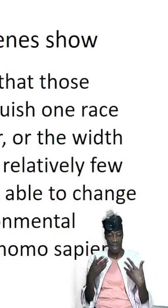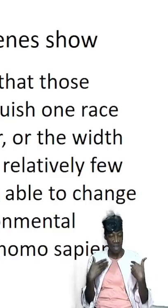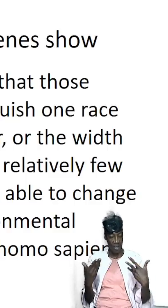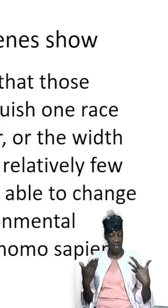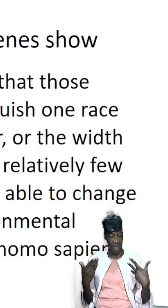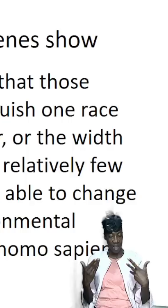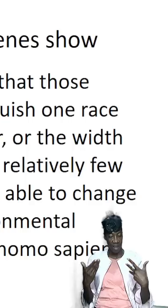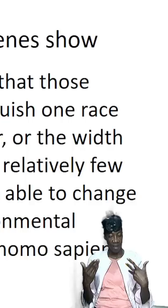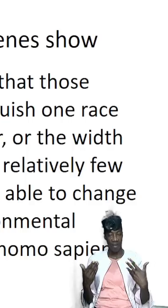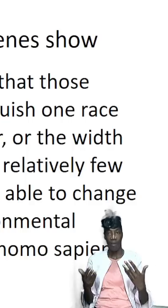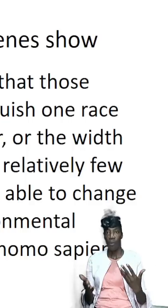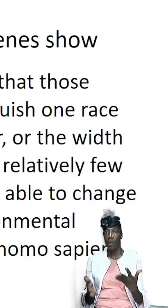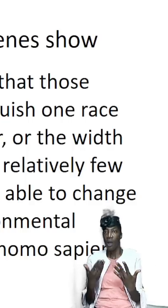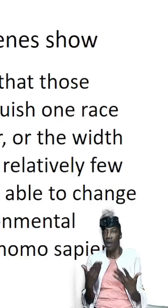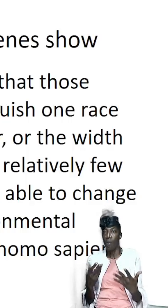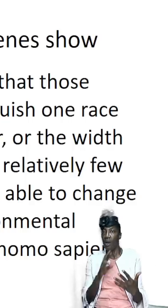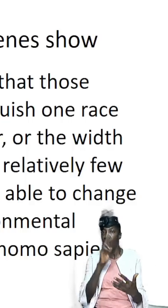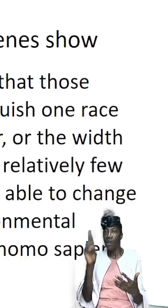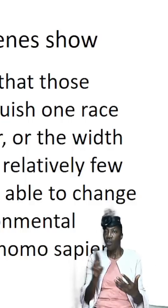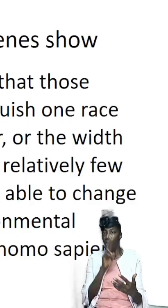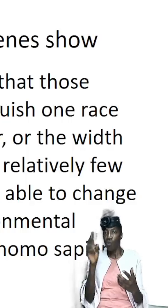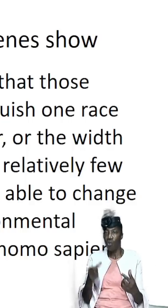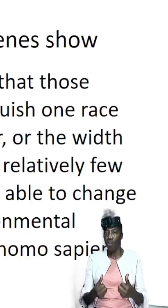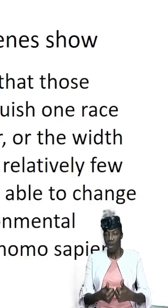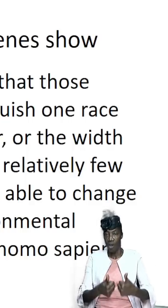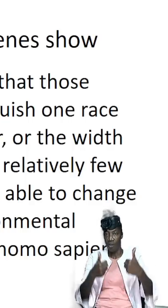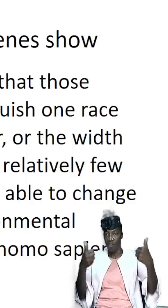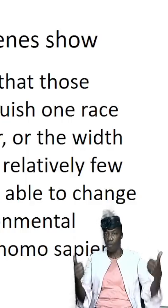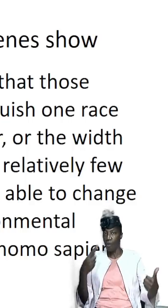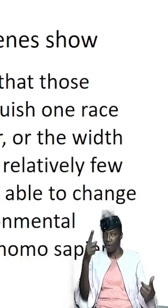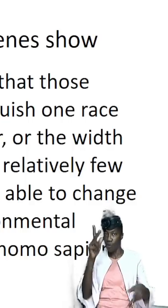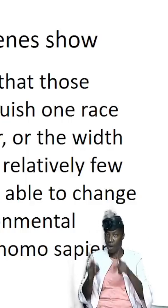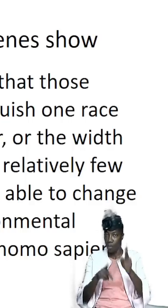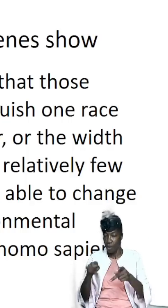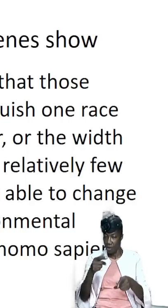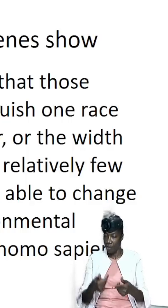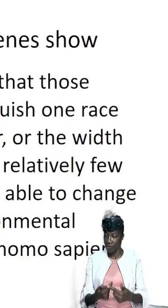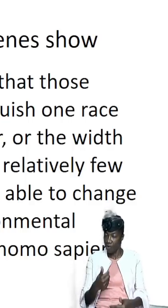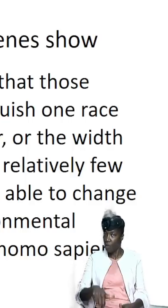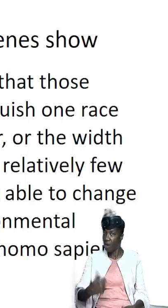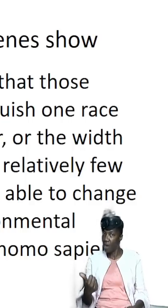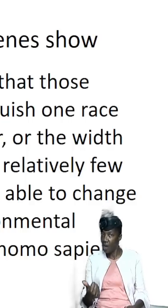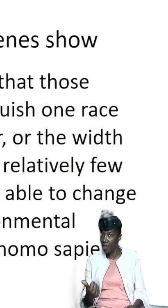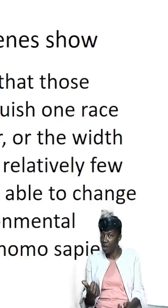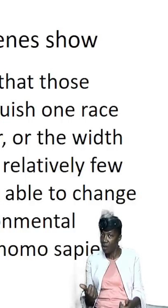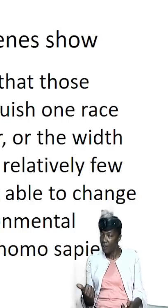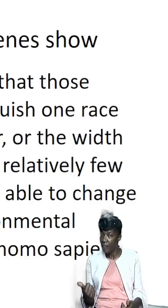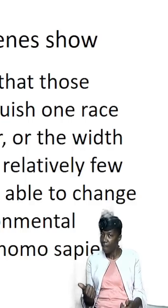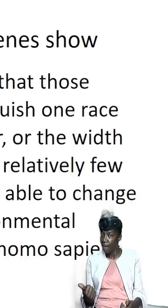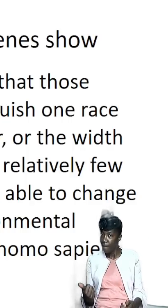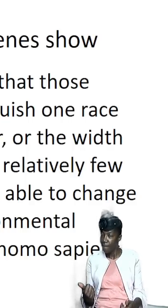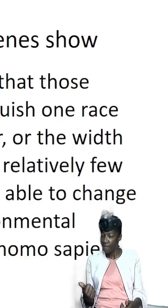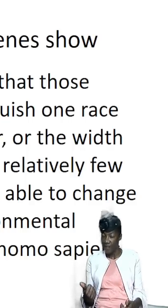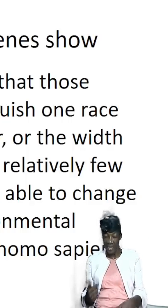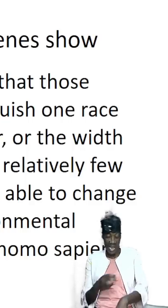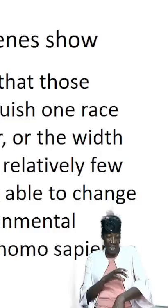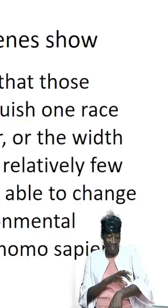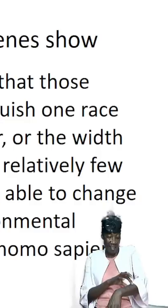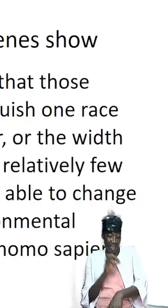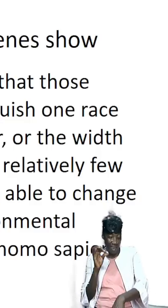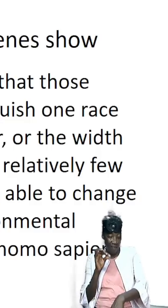commonly used to distinguish one race from another listen to this, like